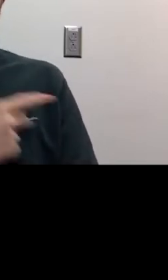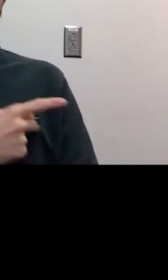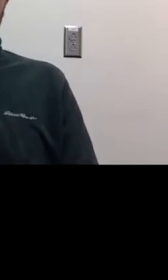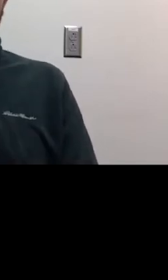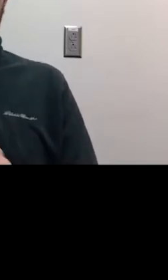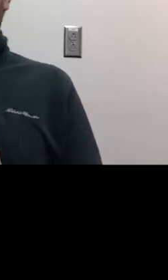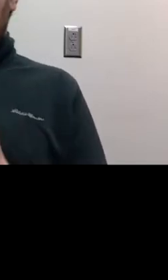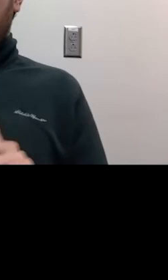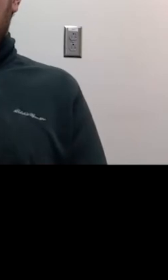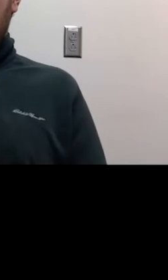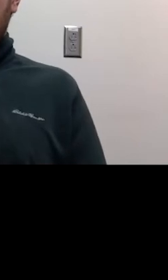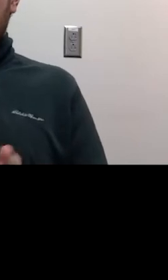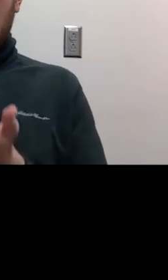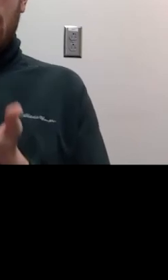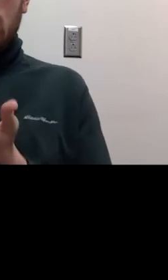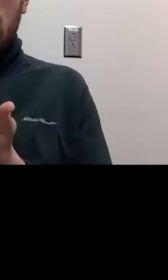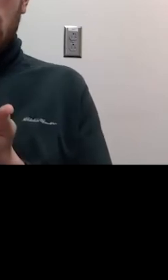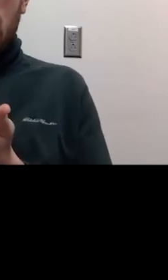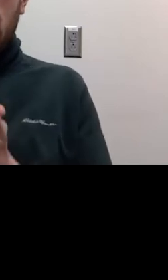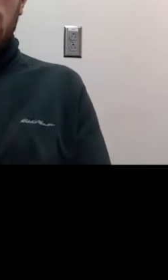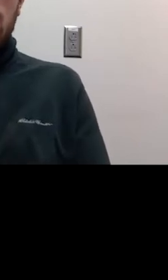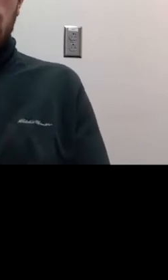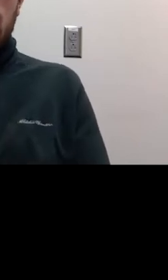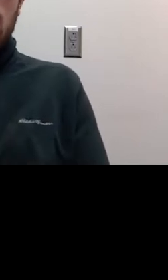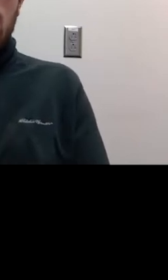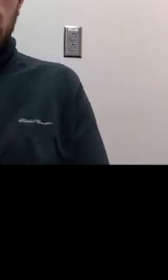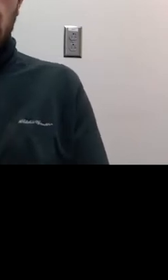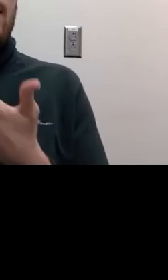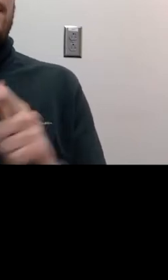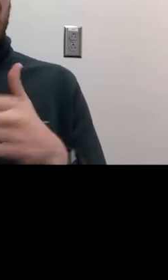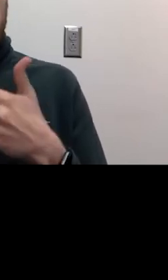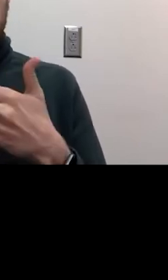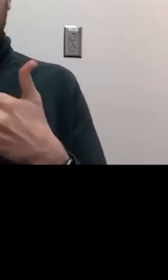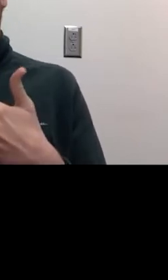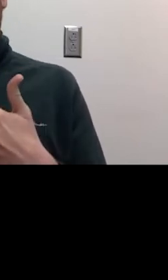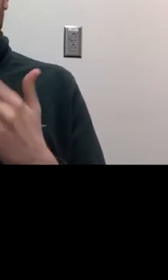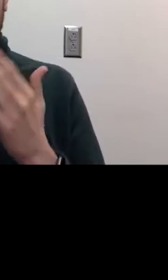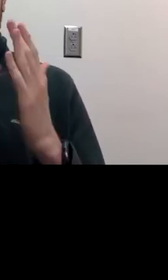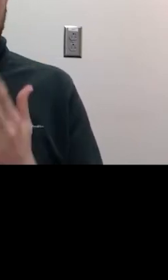the intervention, so the big outcome in that study was